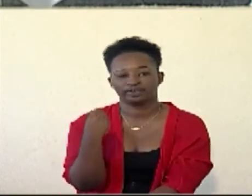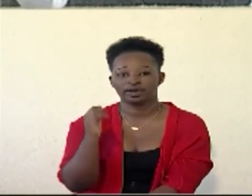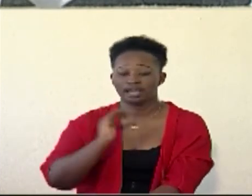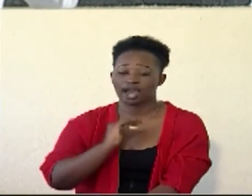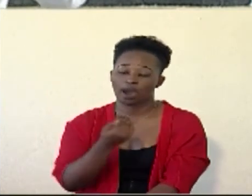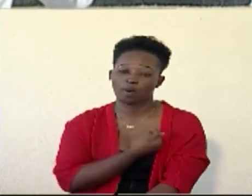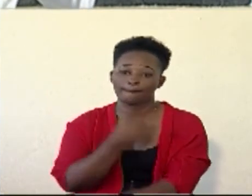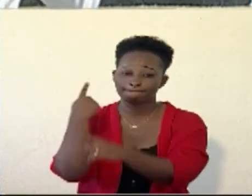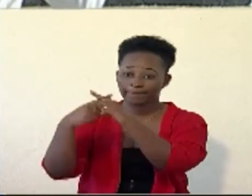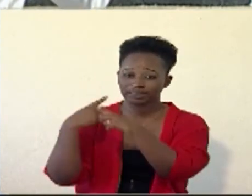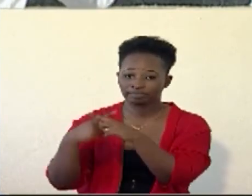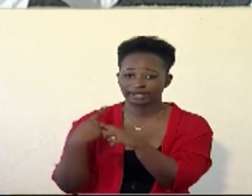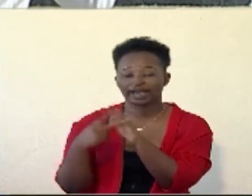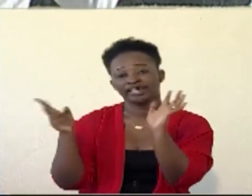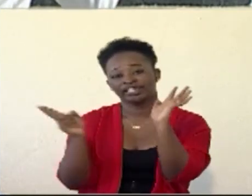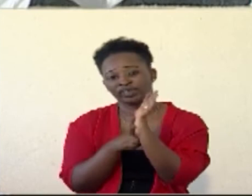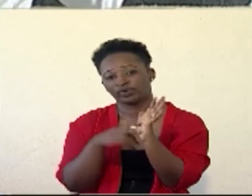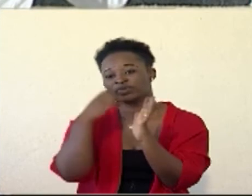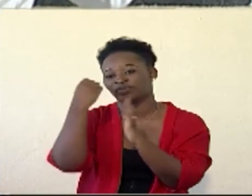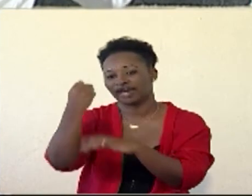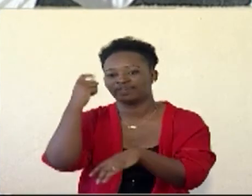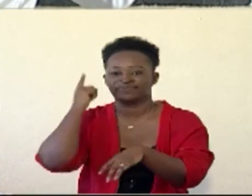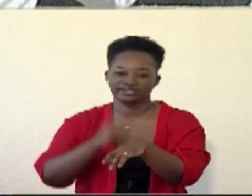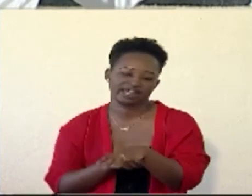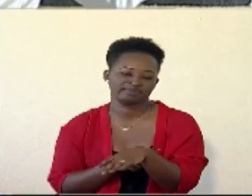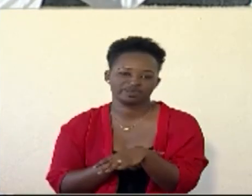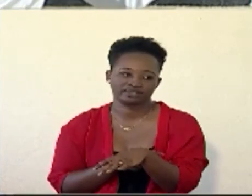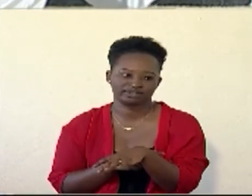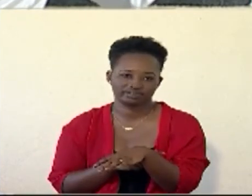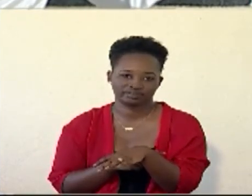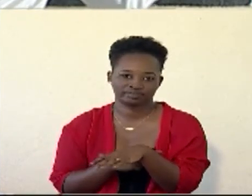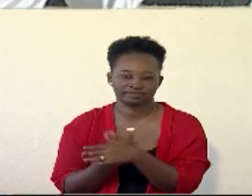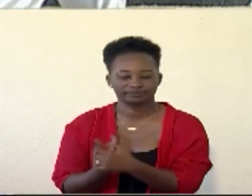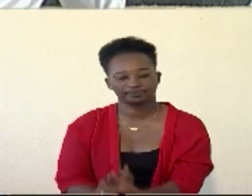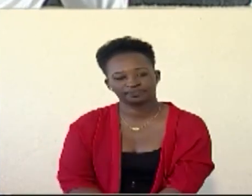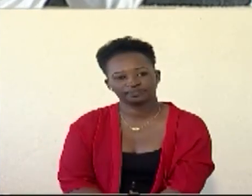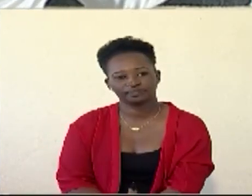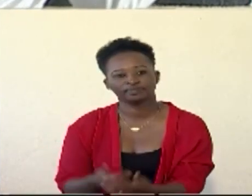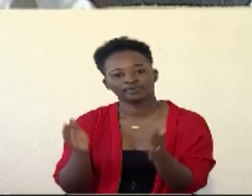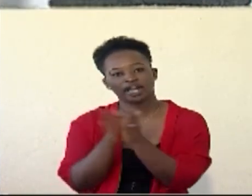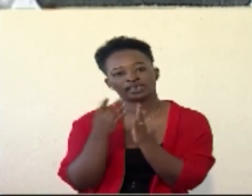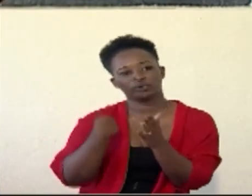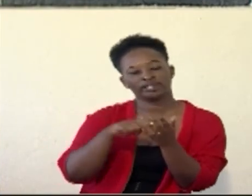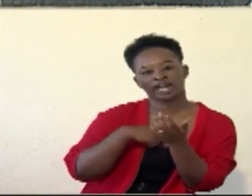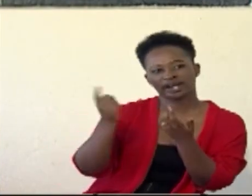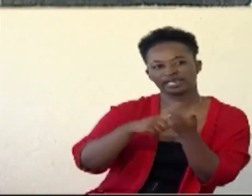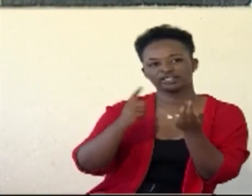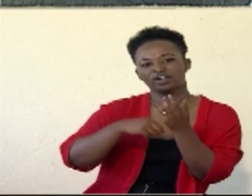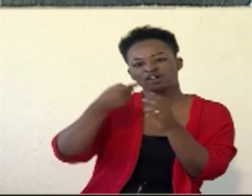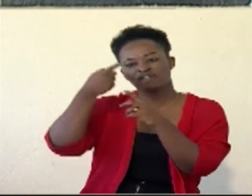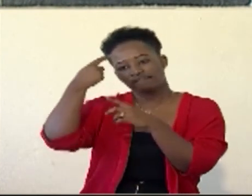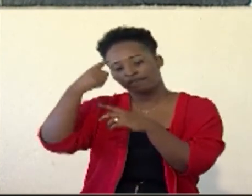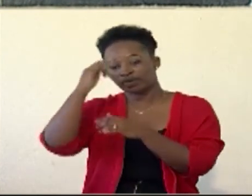our multiplier is equal to 5 times. And we are calculating for the final